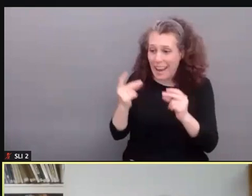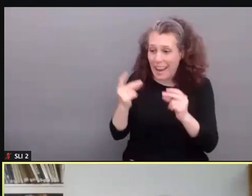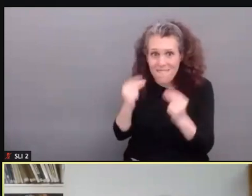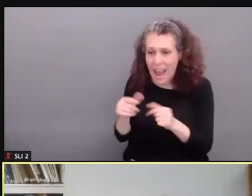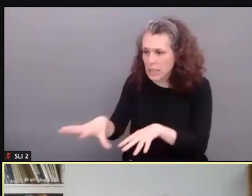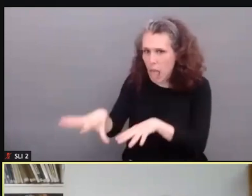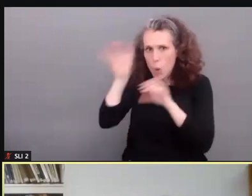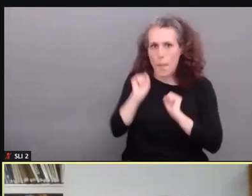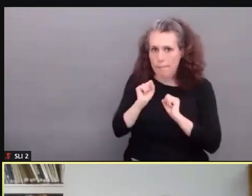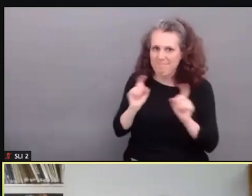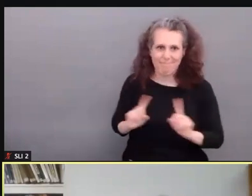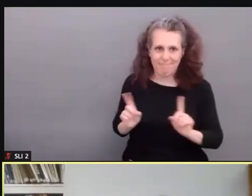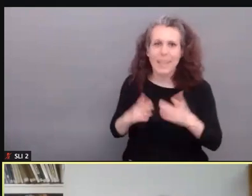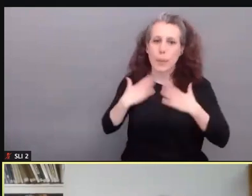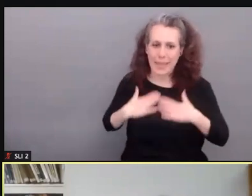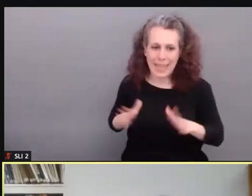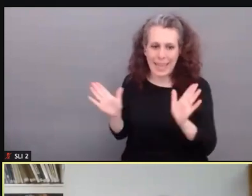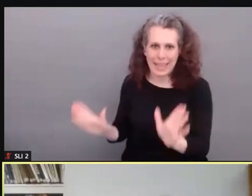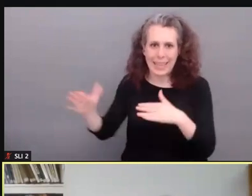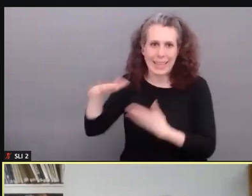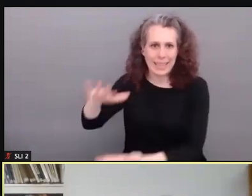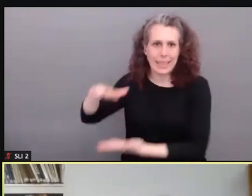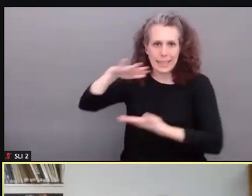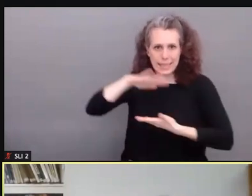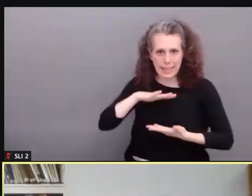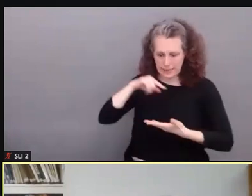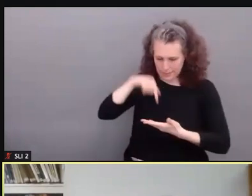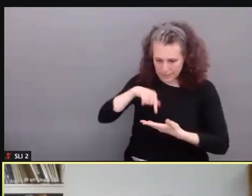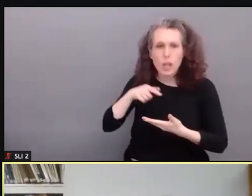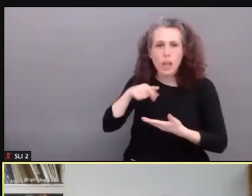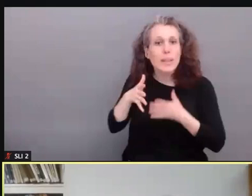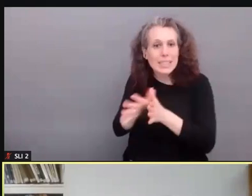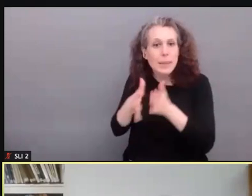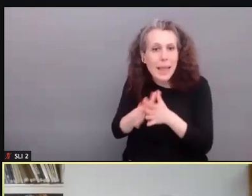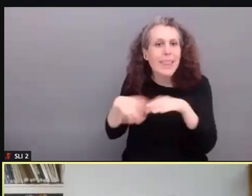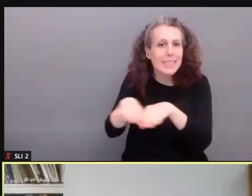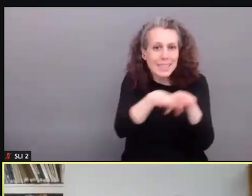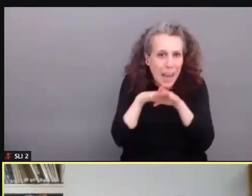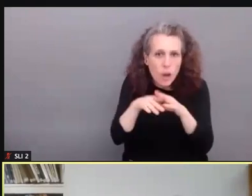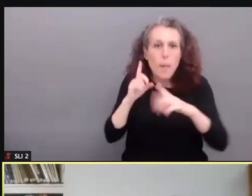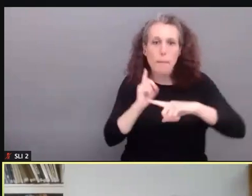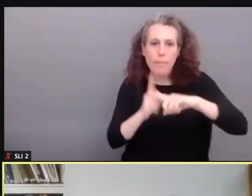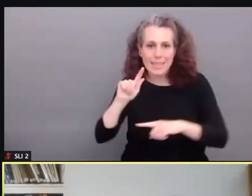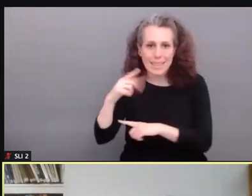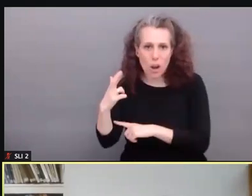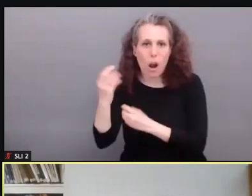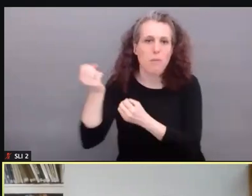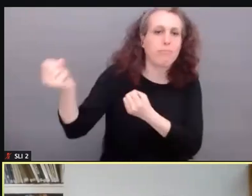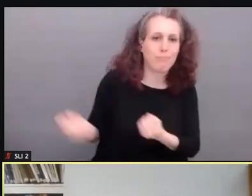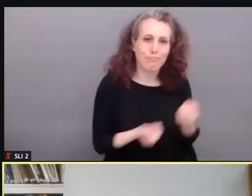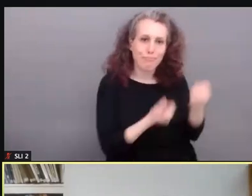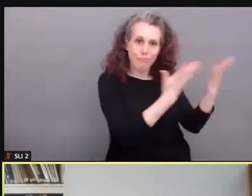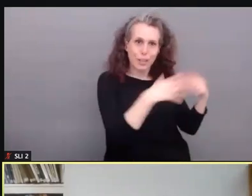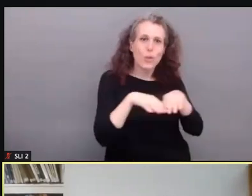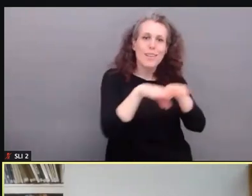do need this toolkit, which will relate the standard and the technical report back to our national standards and